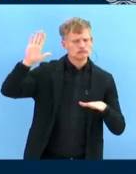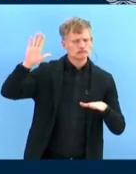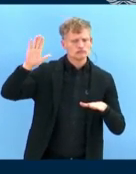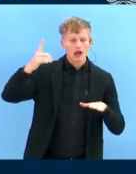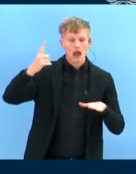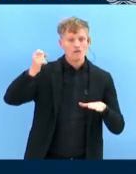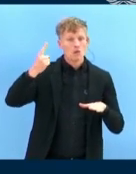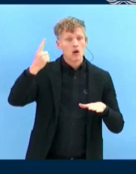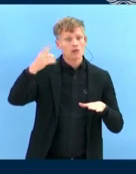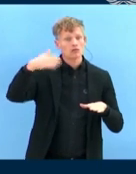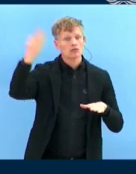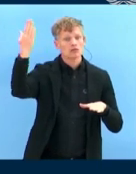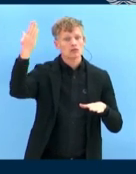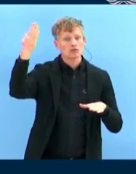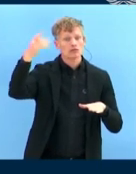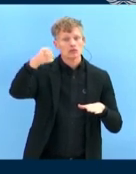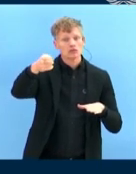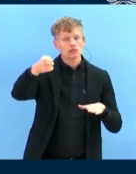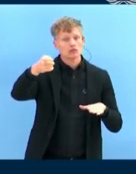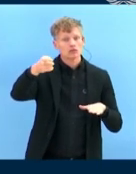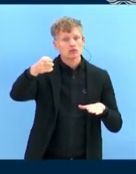a request.